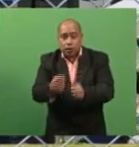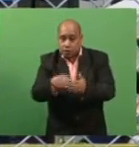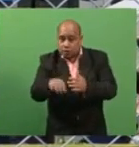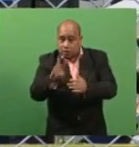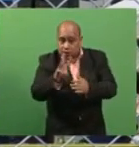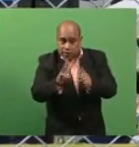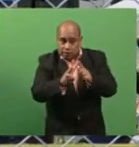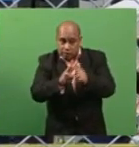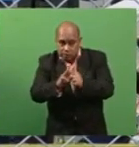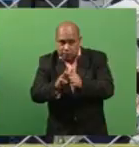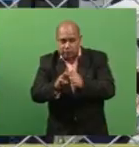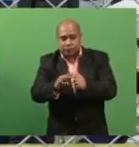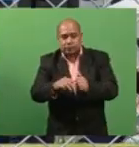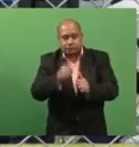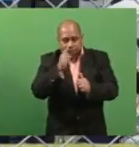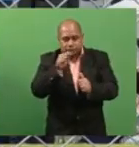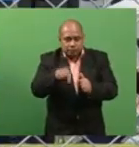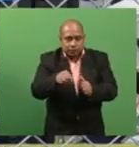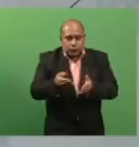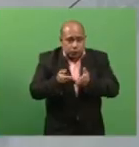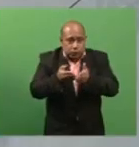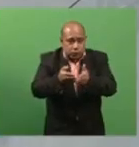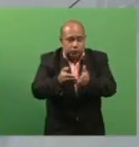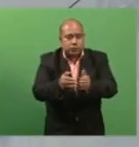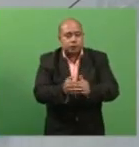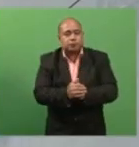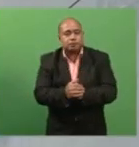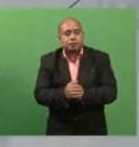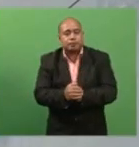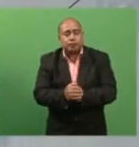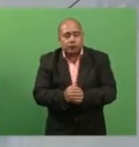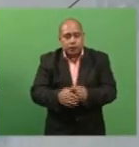isolation. 3 cases were tested twice and have also